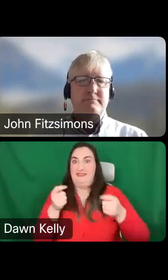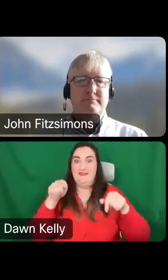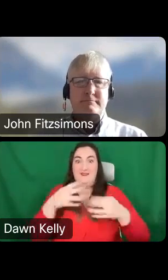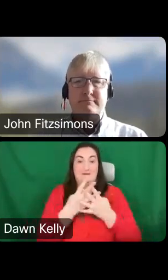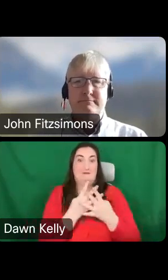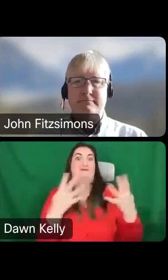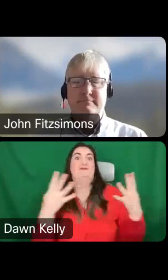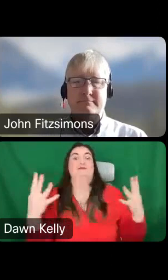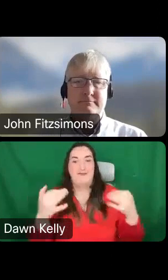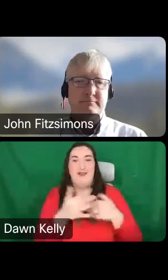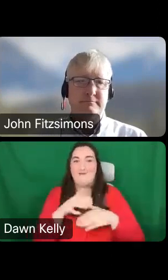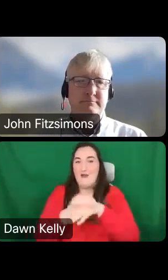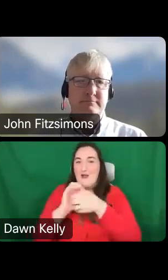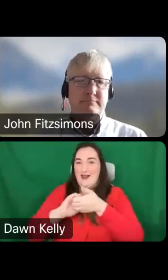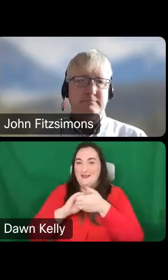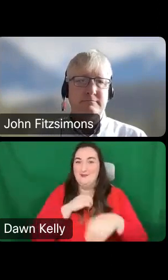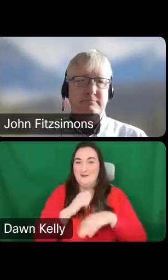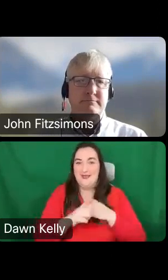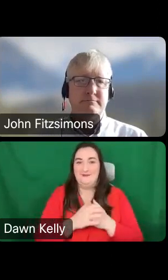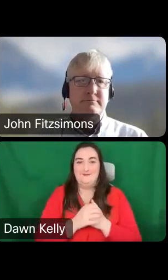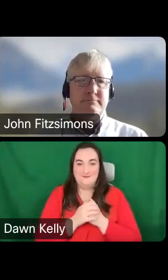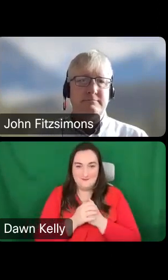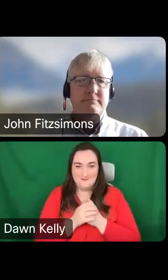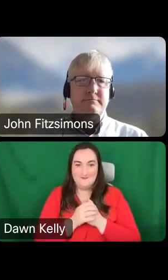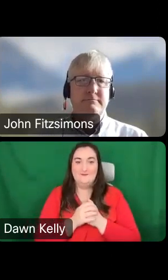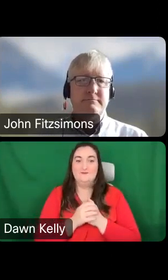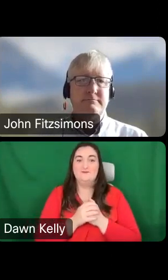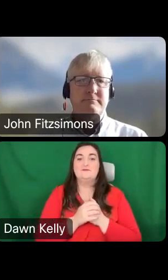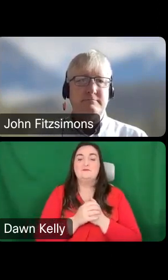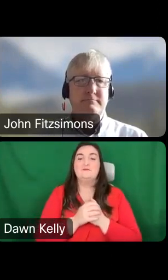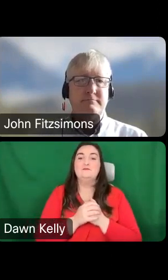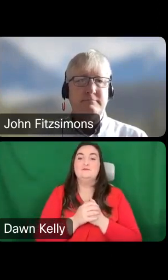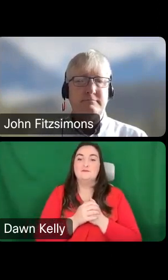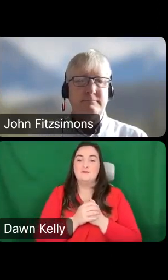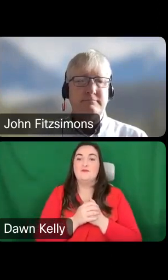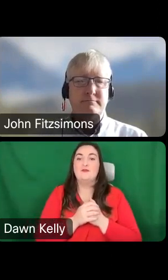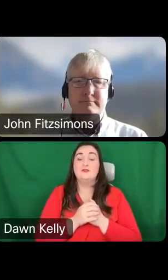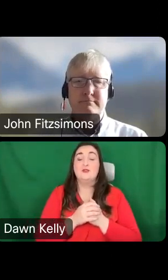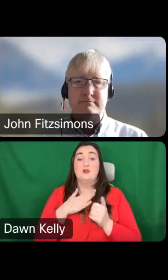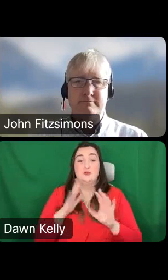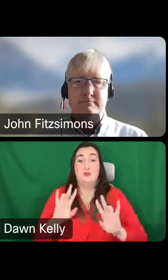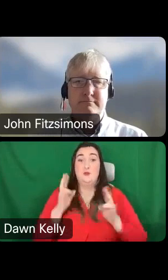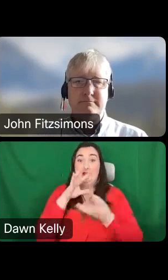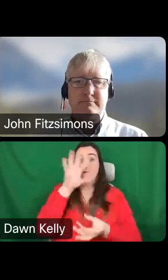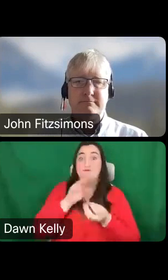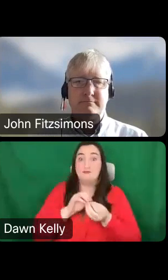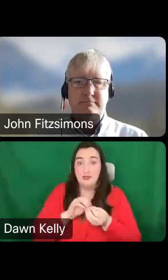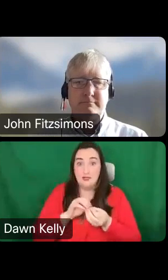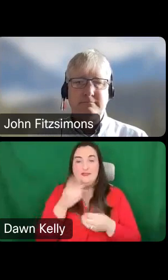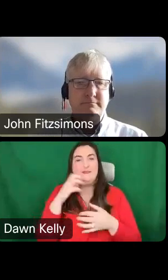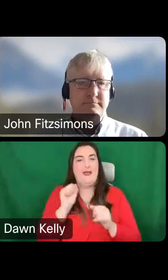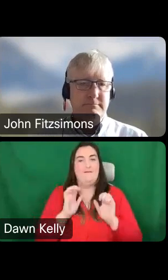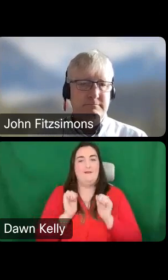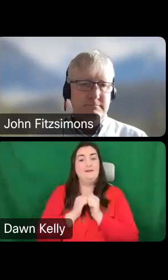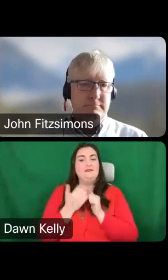today, and Bernie, our patient partner. So just a quick synopsis. As you said, we had a webinar